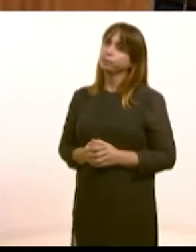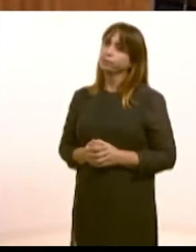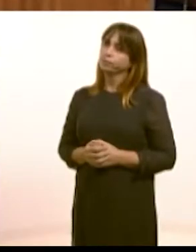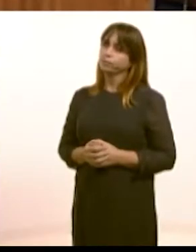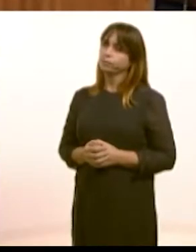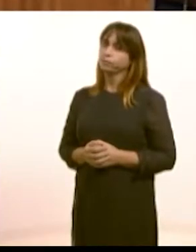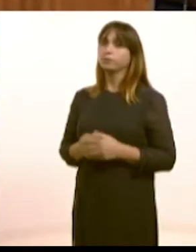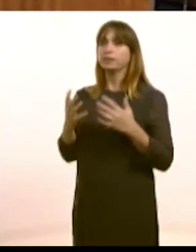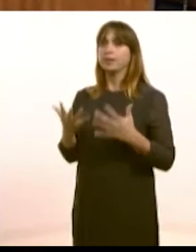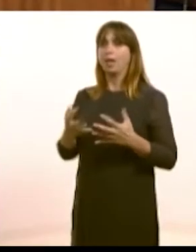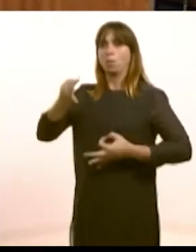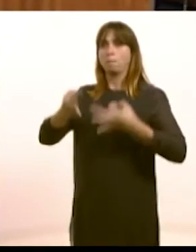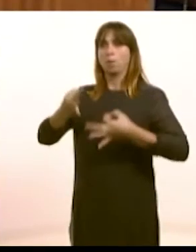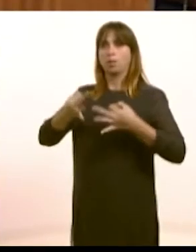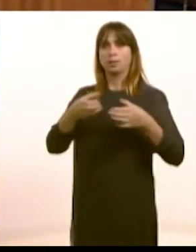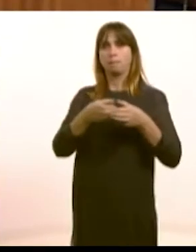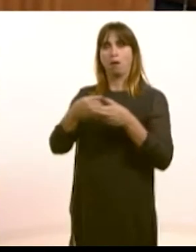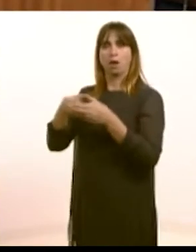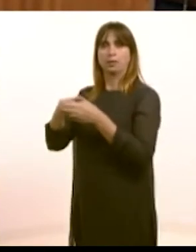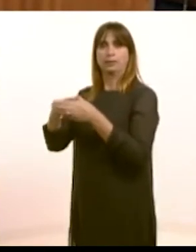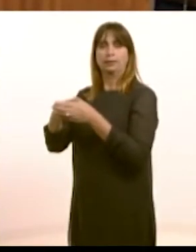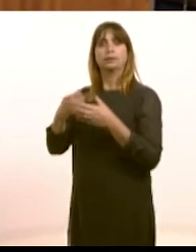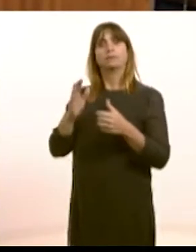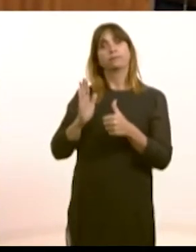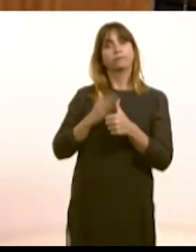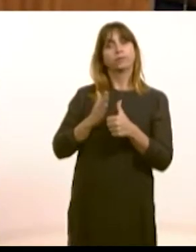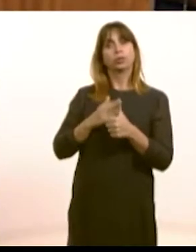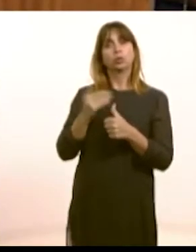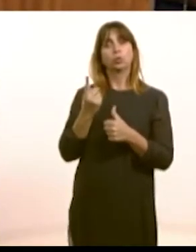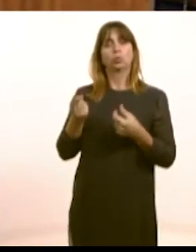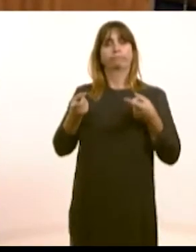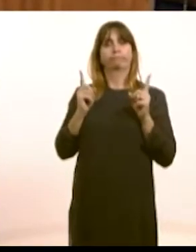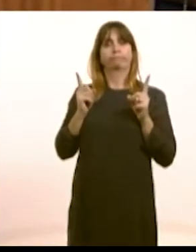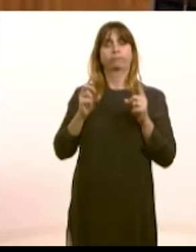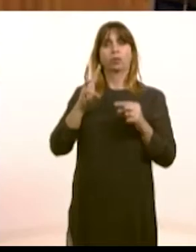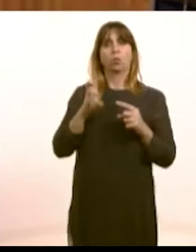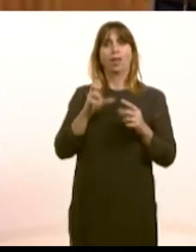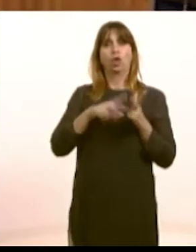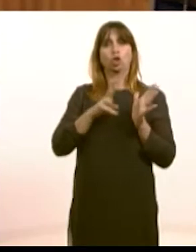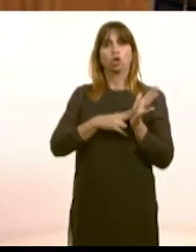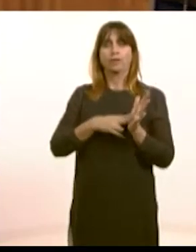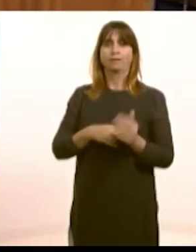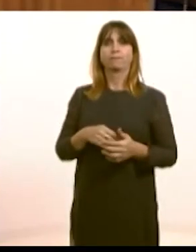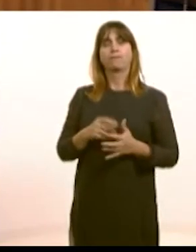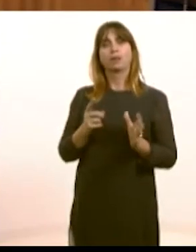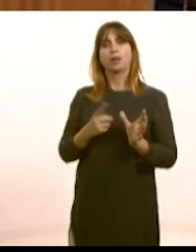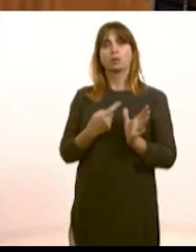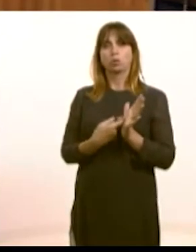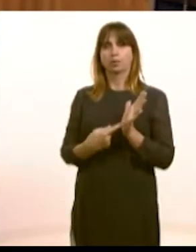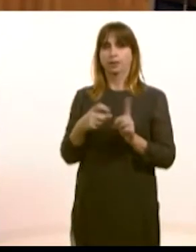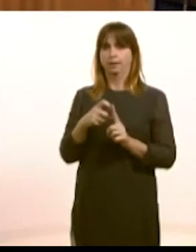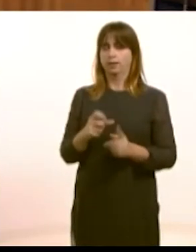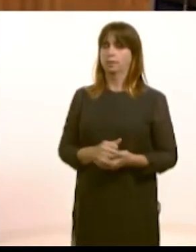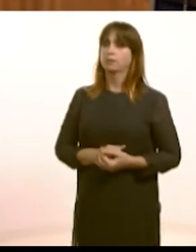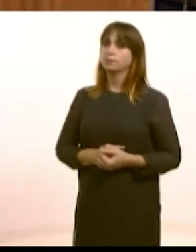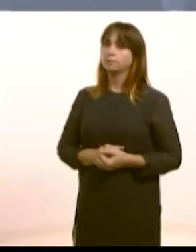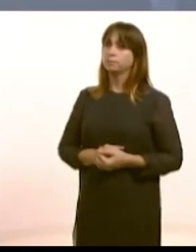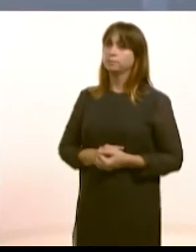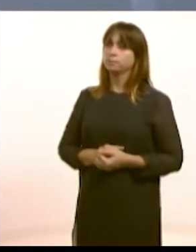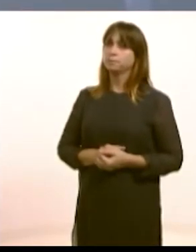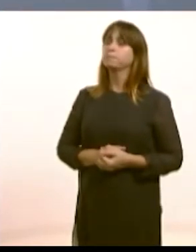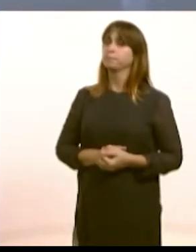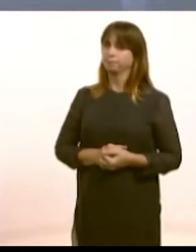Questions now from the party leaders, and first of all this week, the leader of the Welsh Conservatives, Andrew Arty-Davies. Thank you, Presiding Officer. First Minister, very